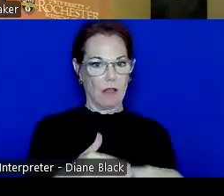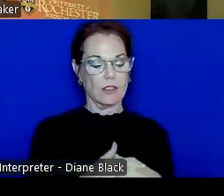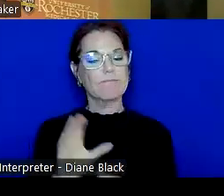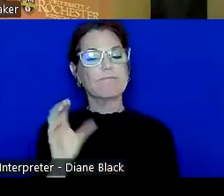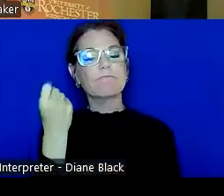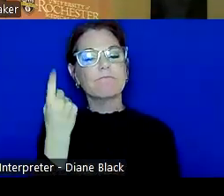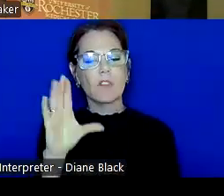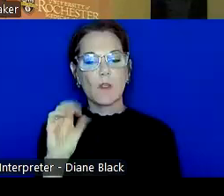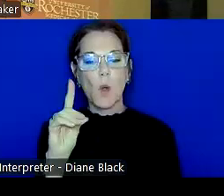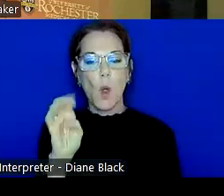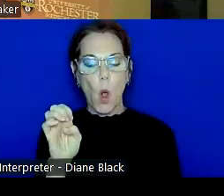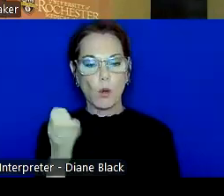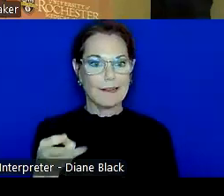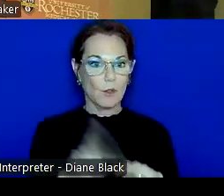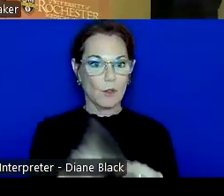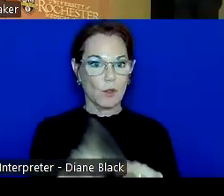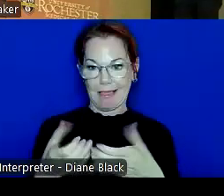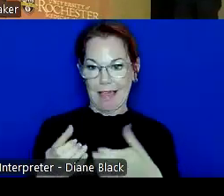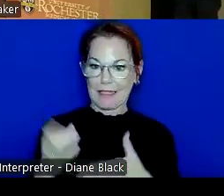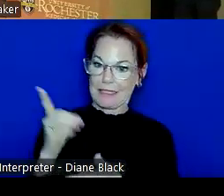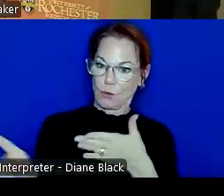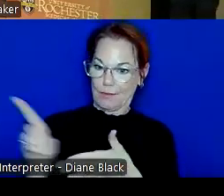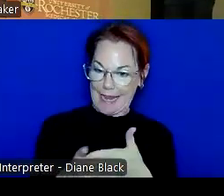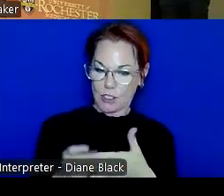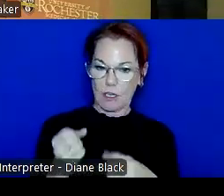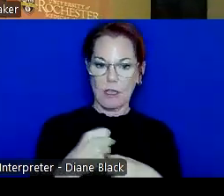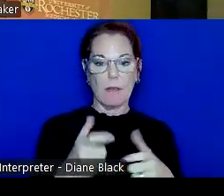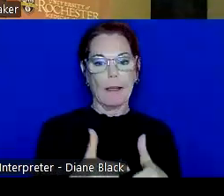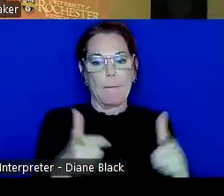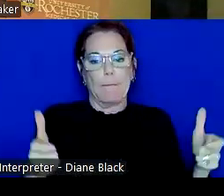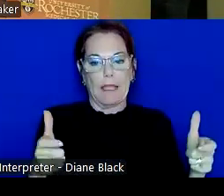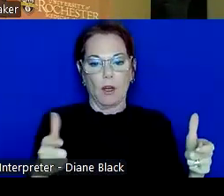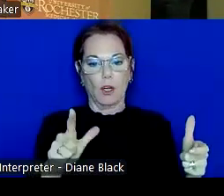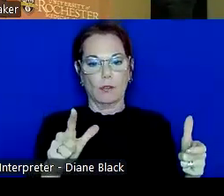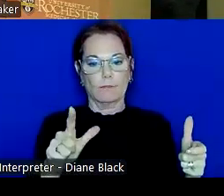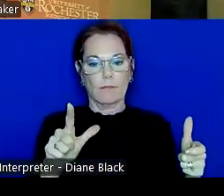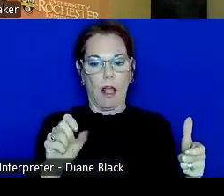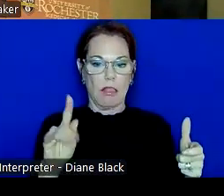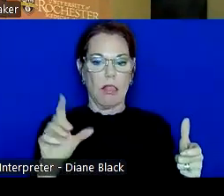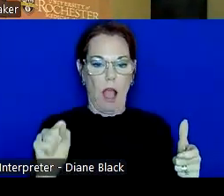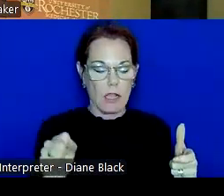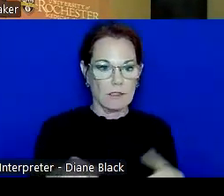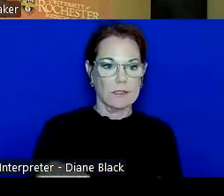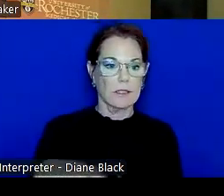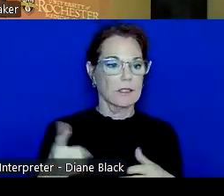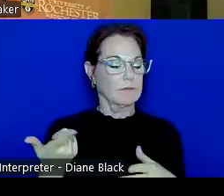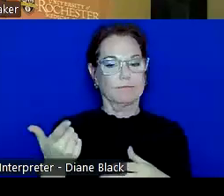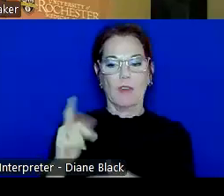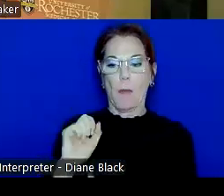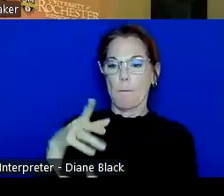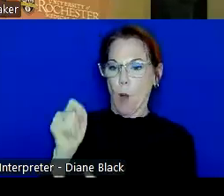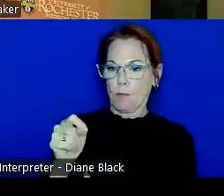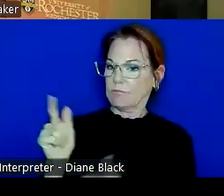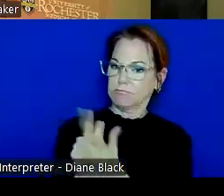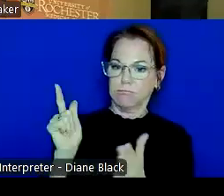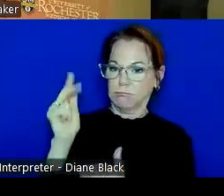increase class discrimination by creating larger lot sizes and larger homes, preventing apartments, condos, and duplexes from being built in